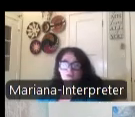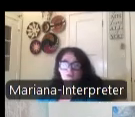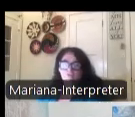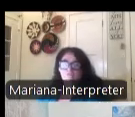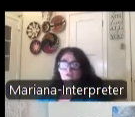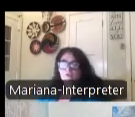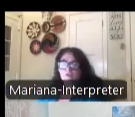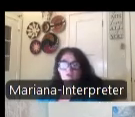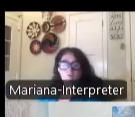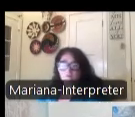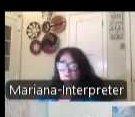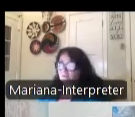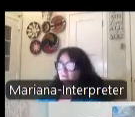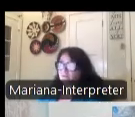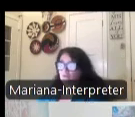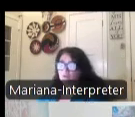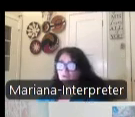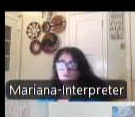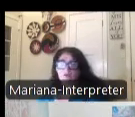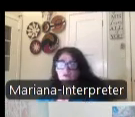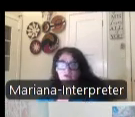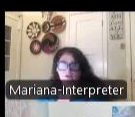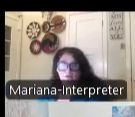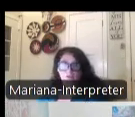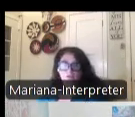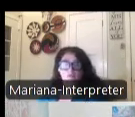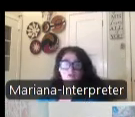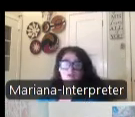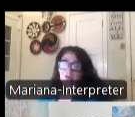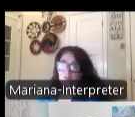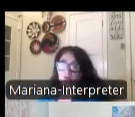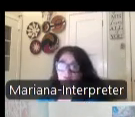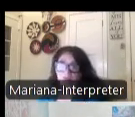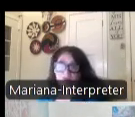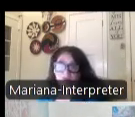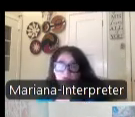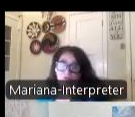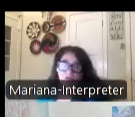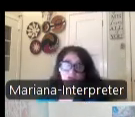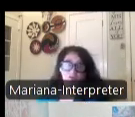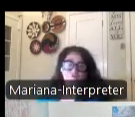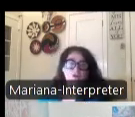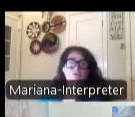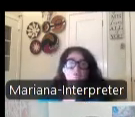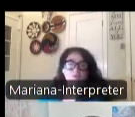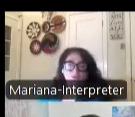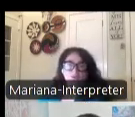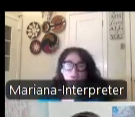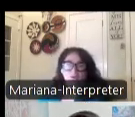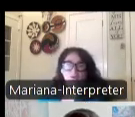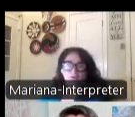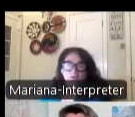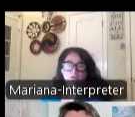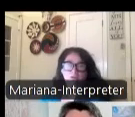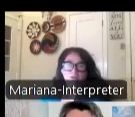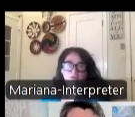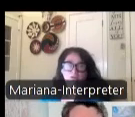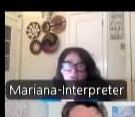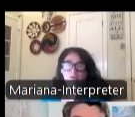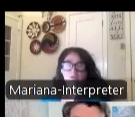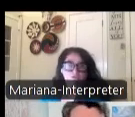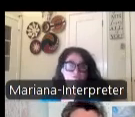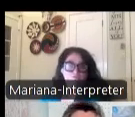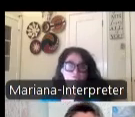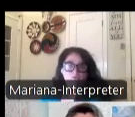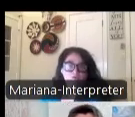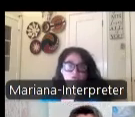on record in some parts of Northern California, and we've been seen 30 or 40-day periods this winter which have